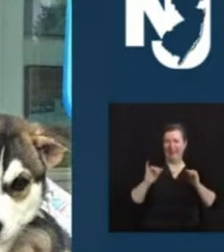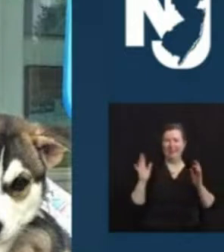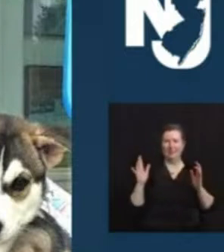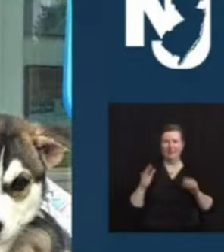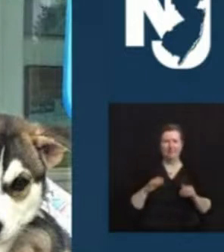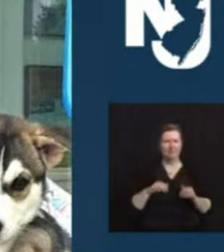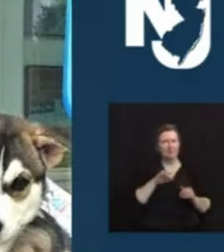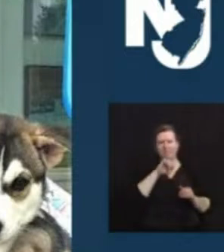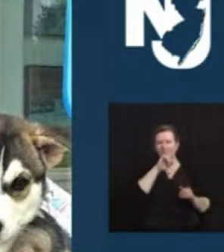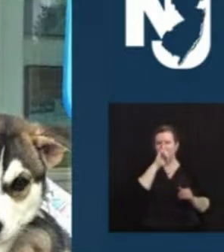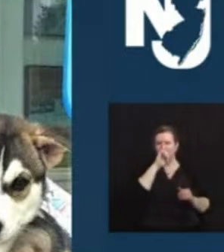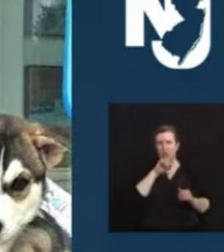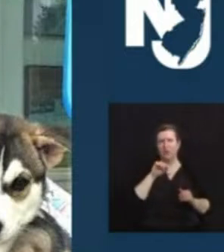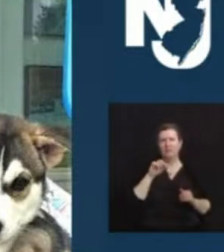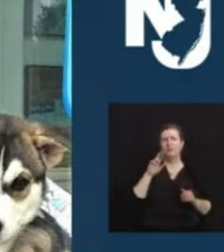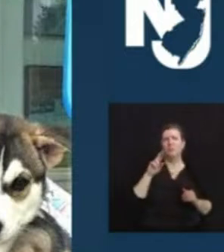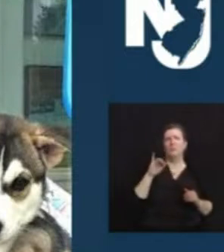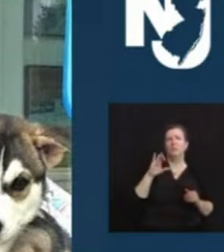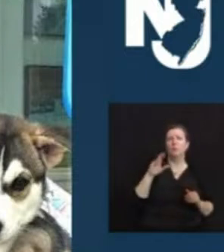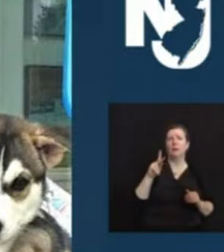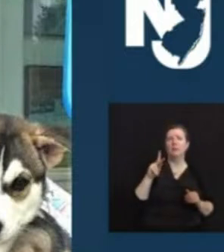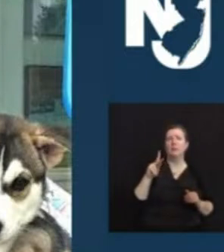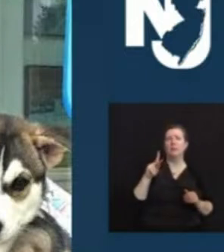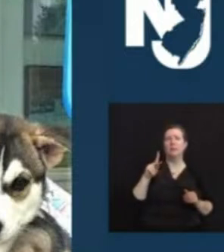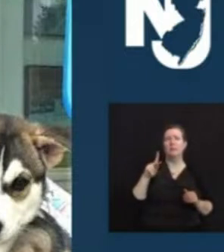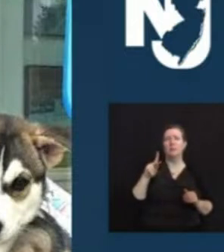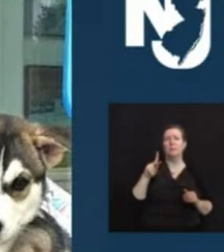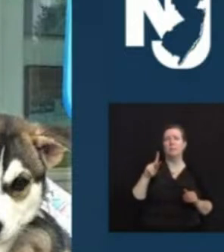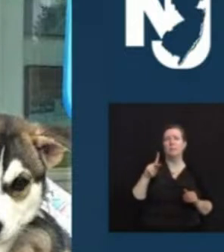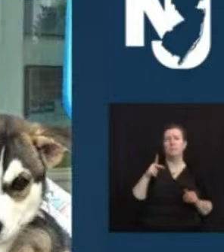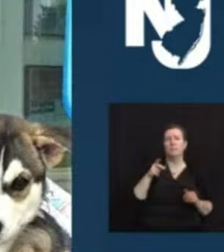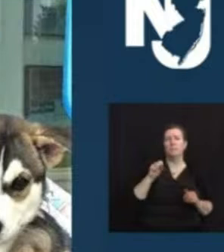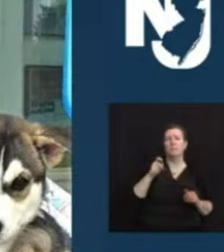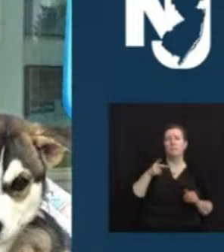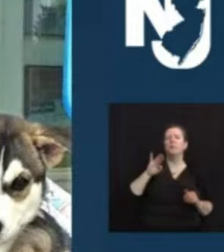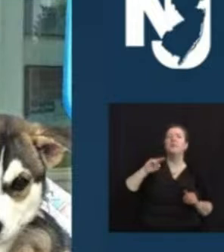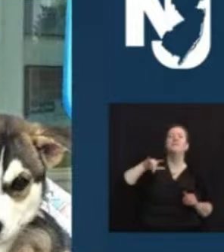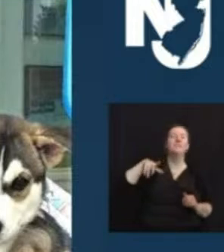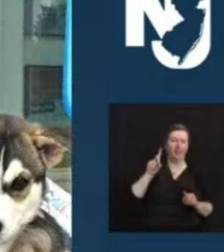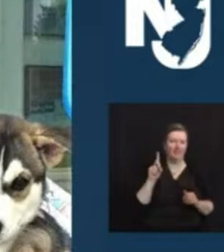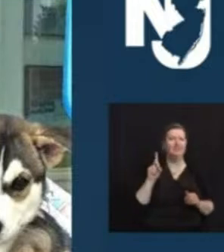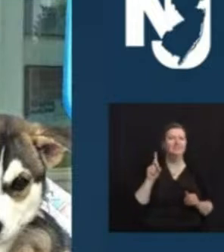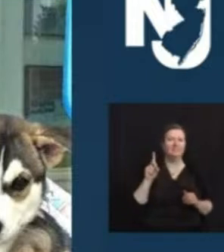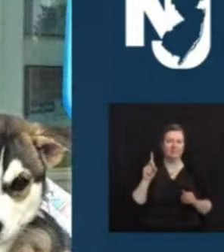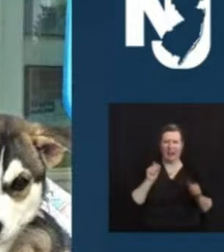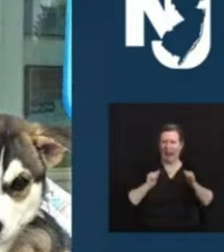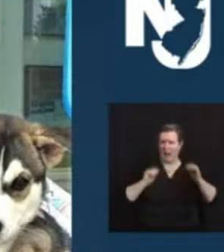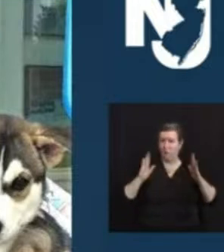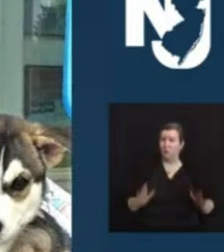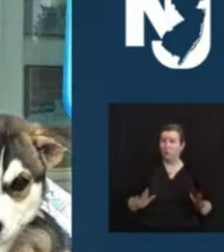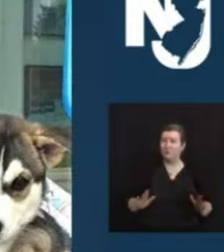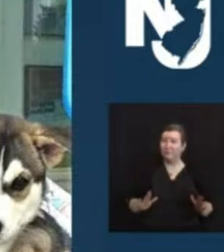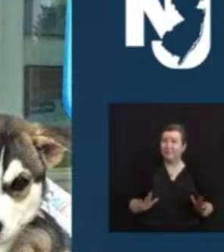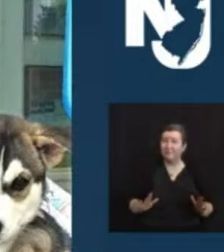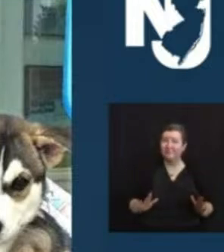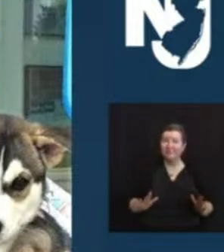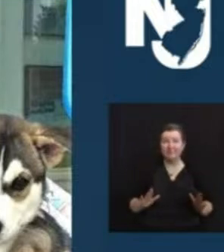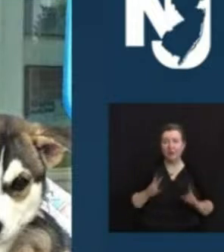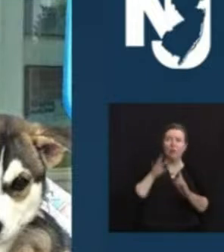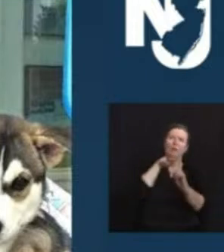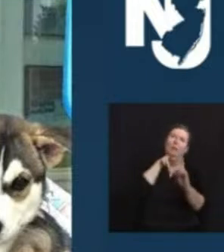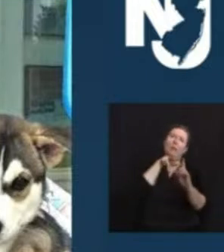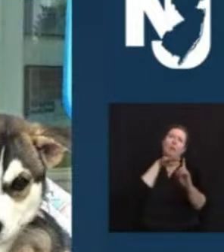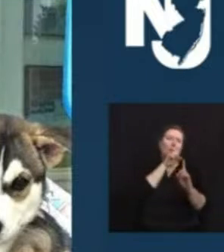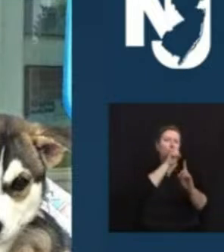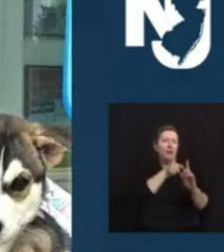said extraordinary things about Rick Springfield, who's not in New Jersey. I think he's in California. So 2 extraordinary lives